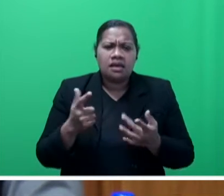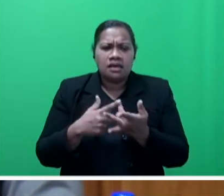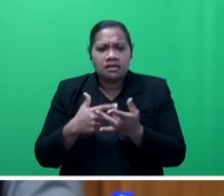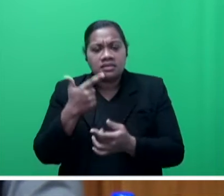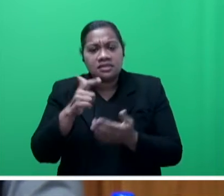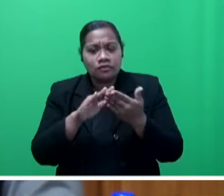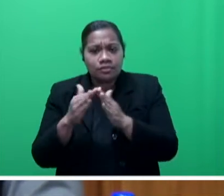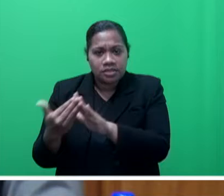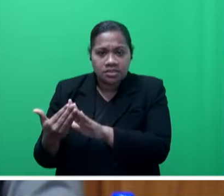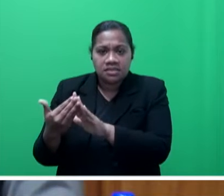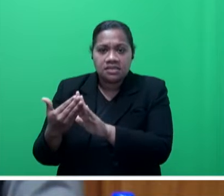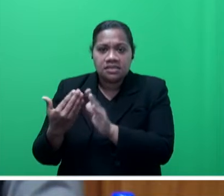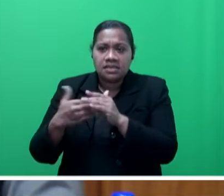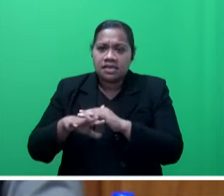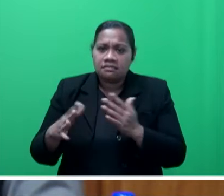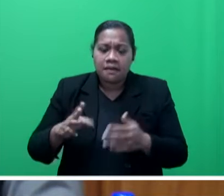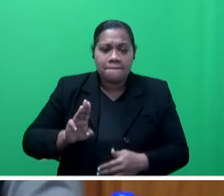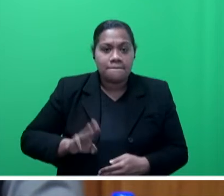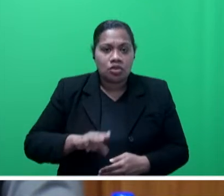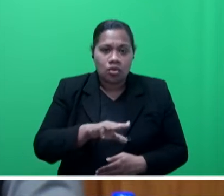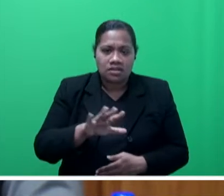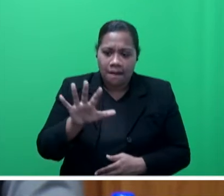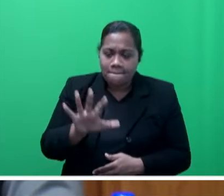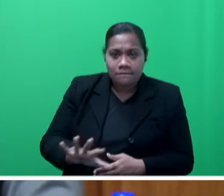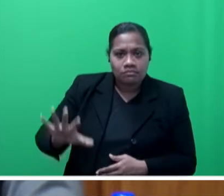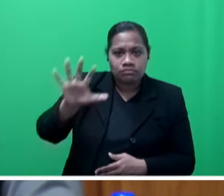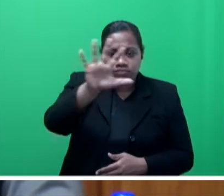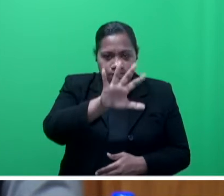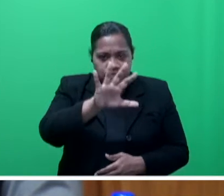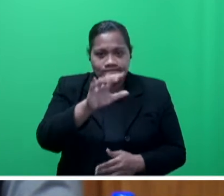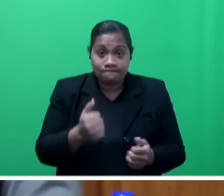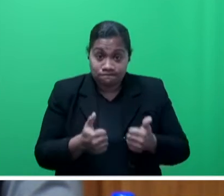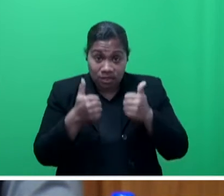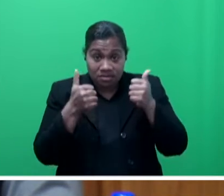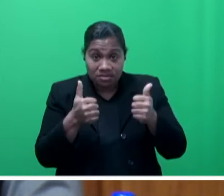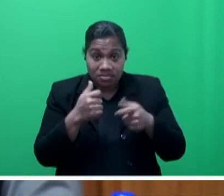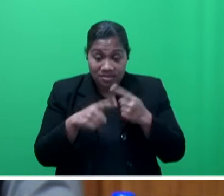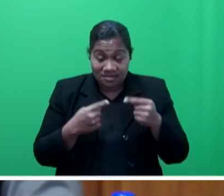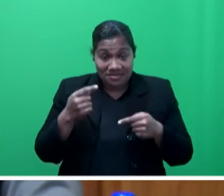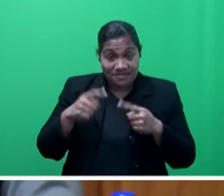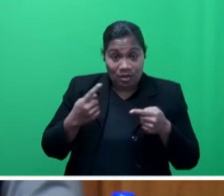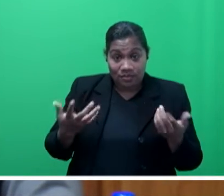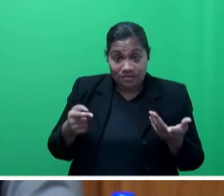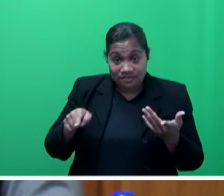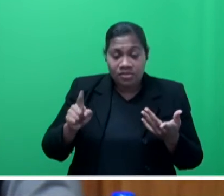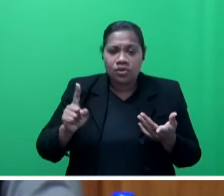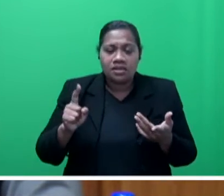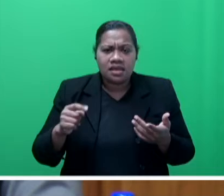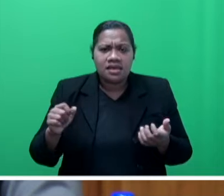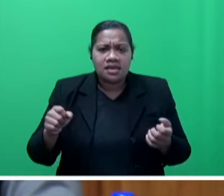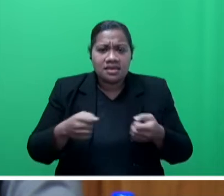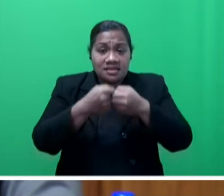in the wider Maduata province. The good thing that, well, good in a sense, was the fact that the damage was